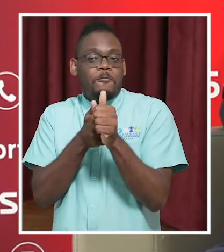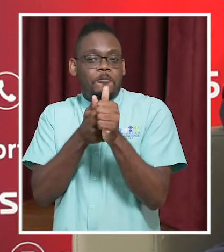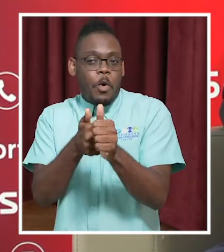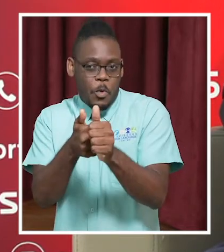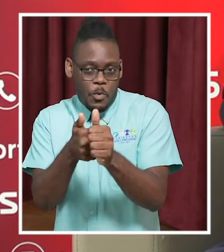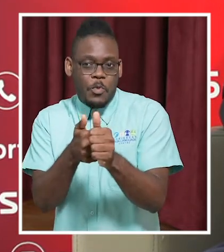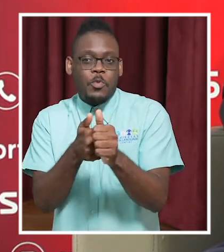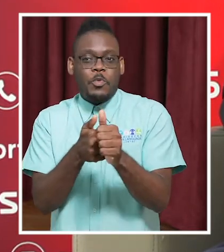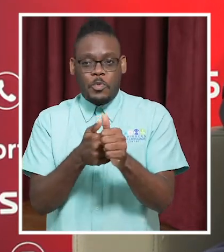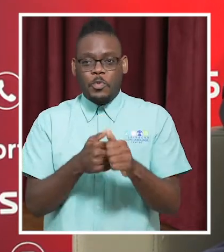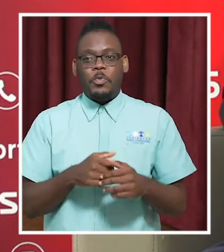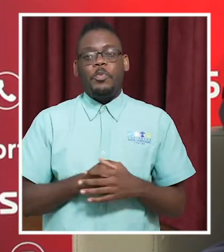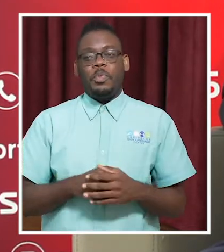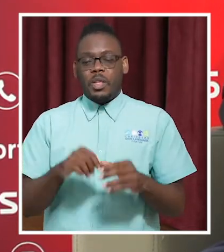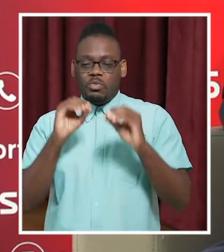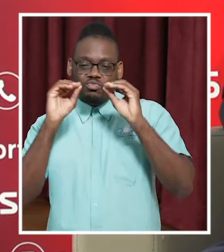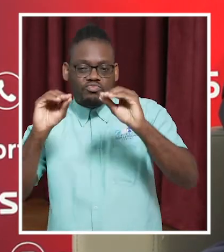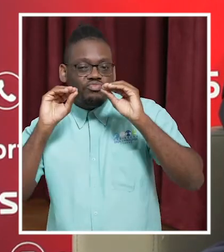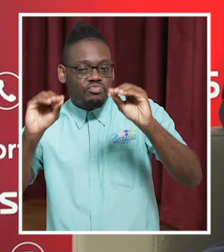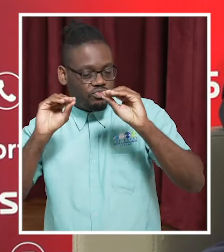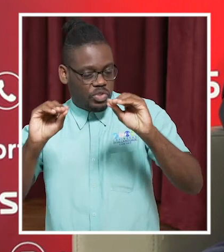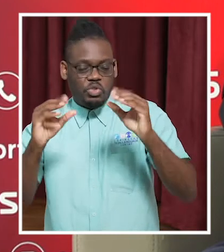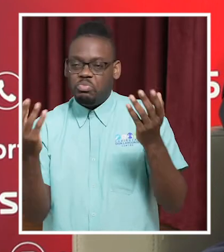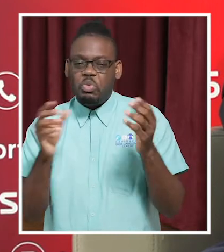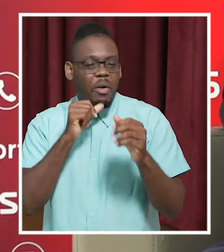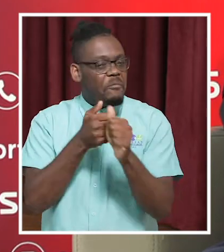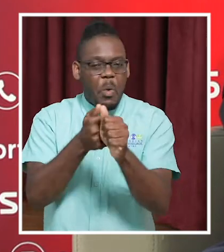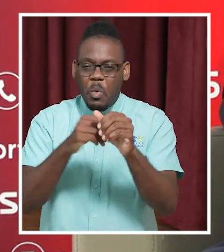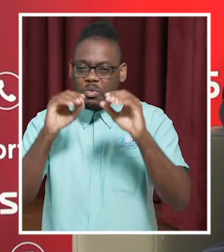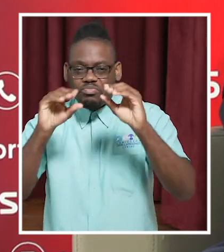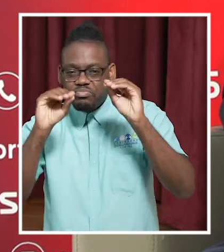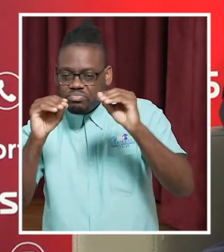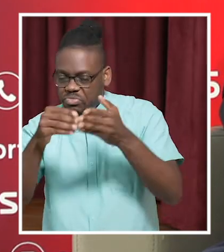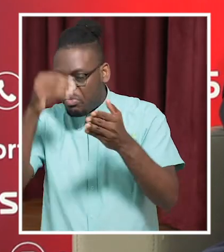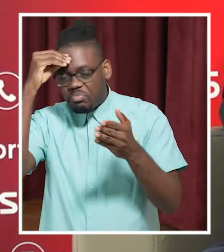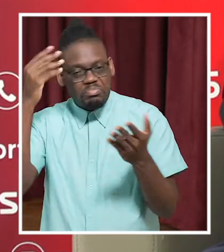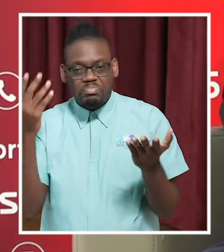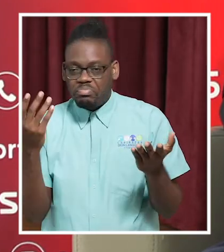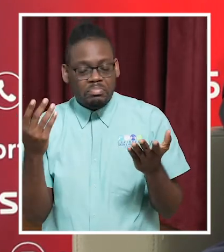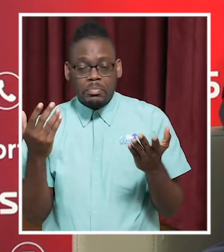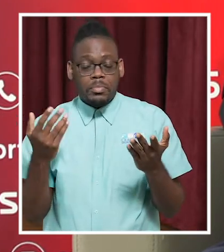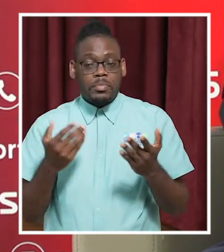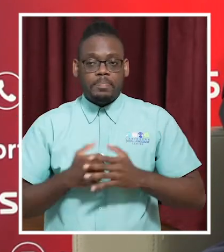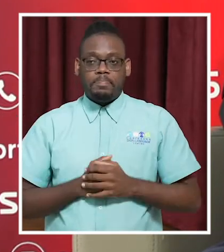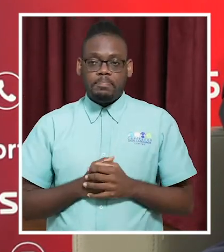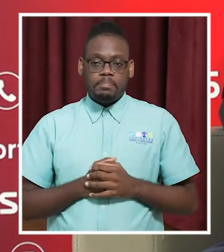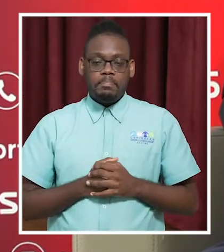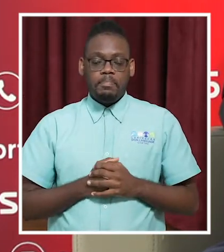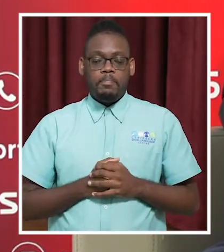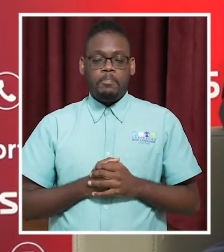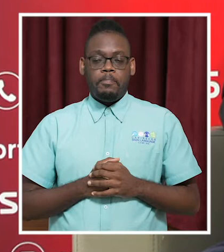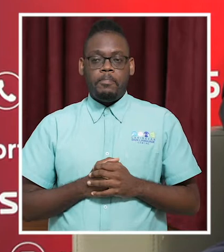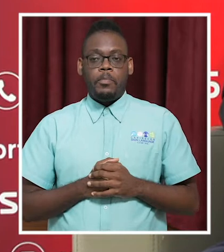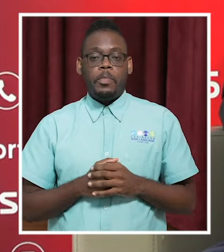discharge that instruction in the way that it was given. And of course, to a parent or to a teacher, that might seem